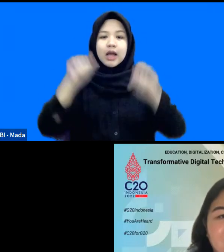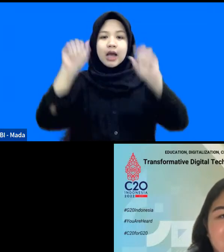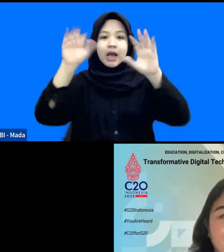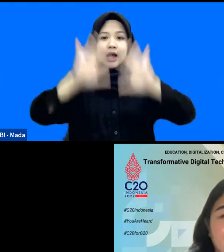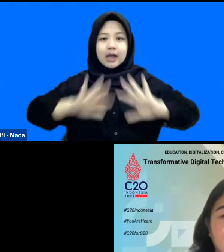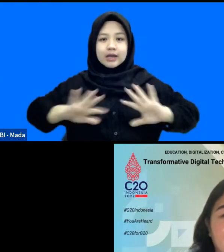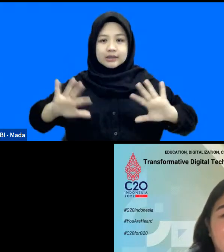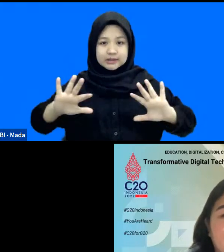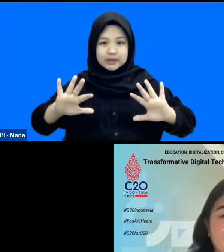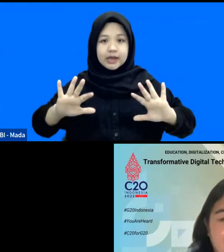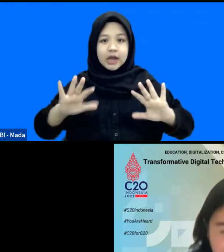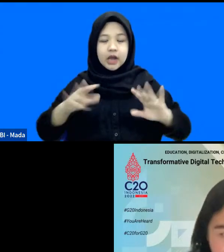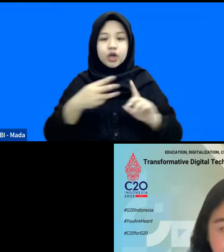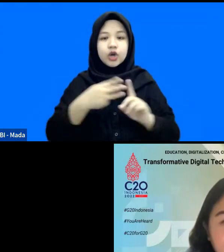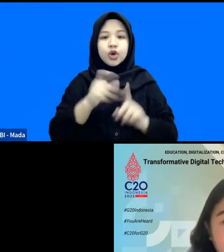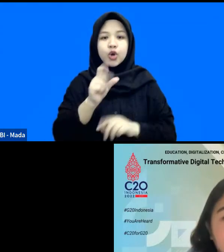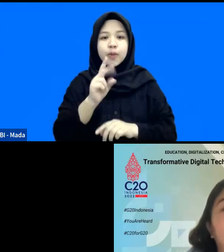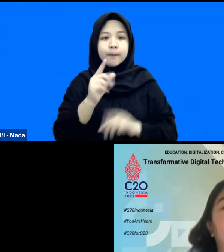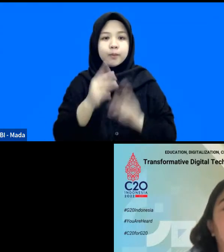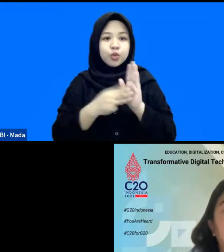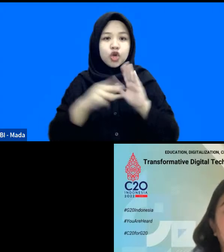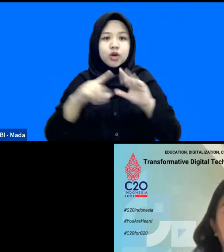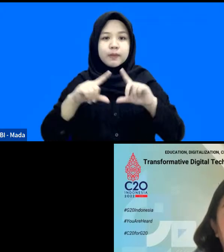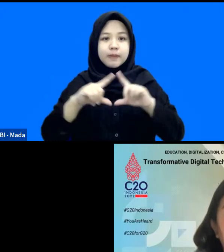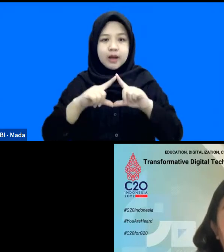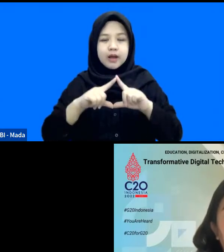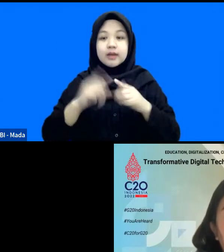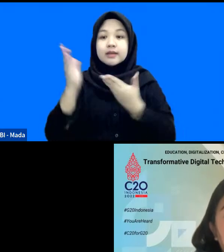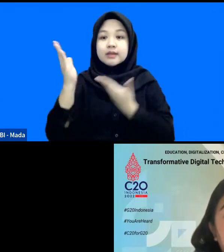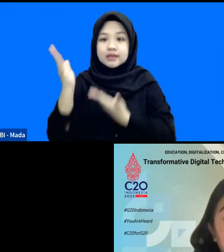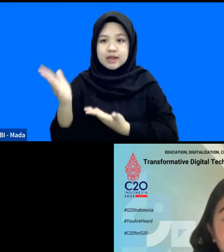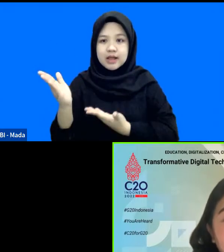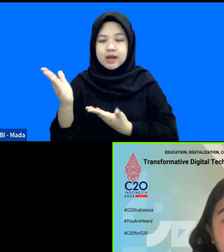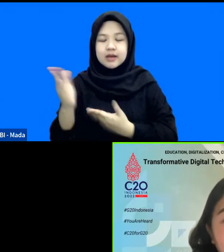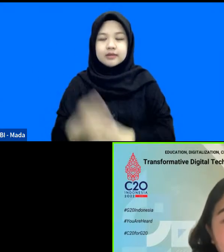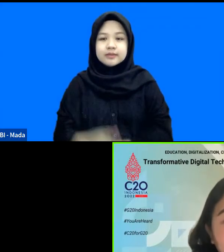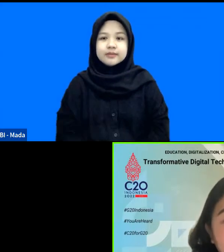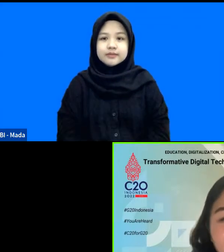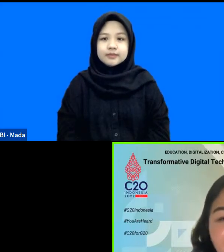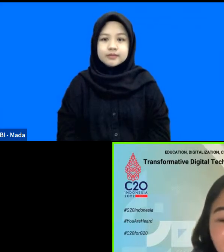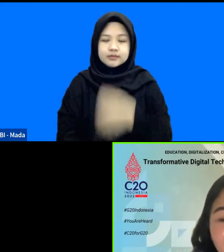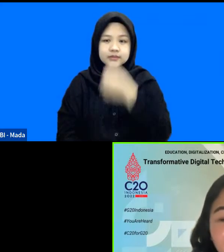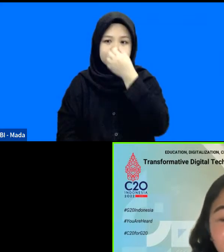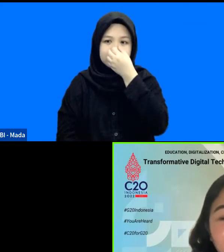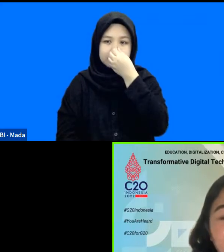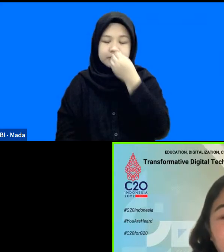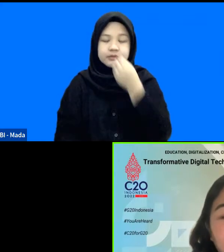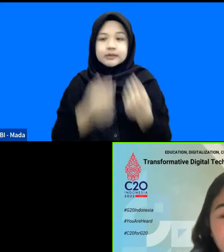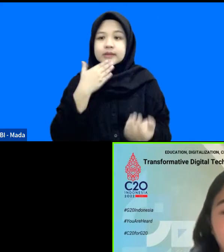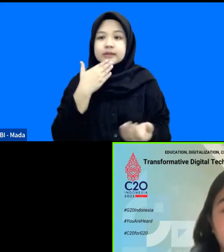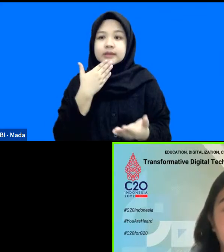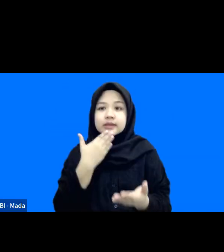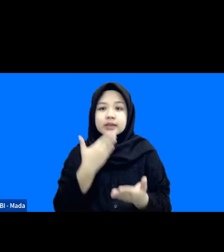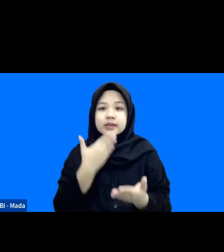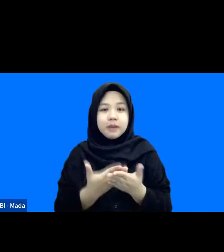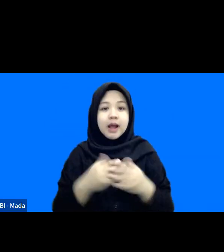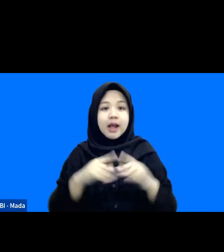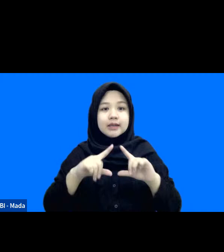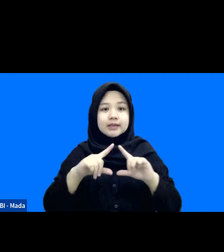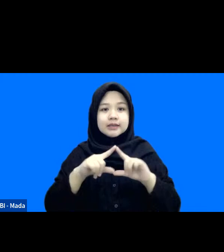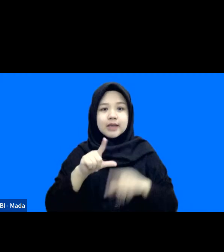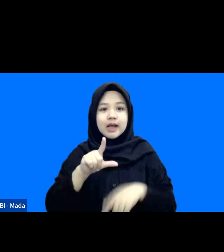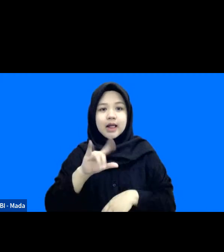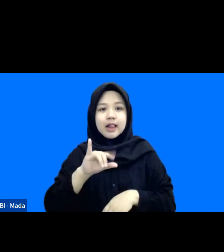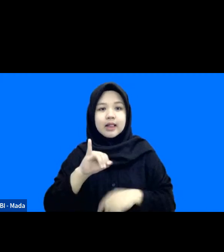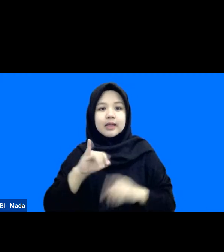I'm opening up the floor to you. The floor is yours. Thank you so much, Alia, for the opportunity. I